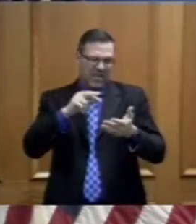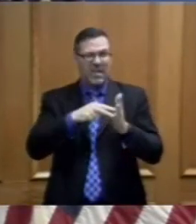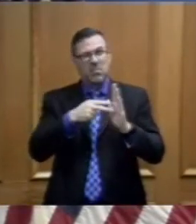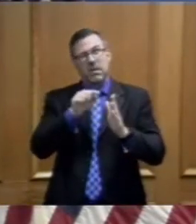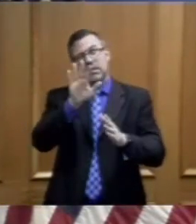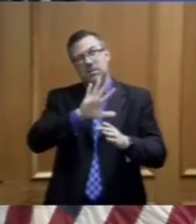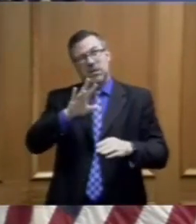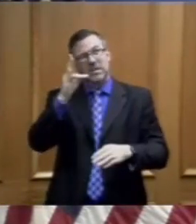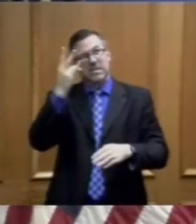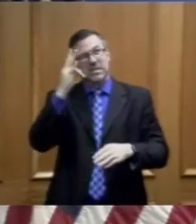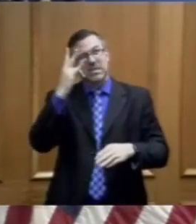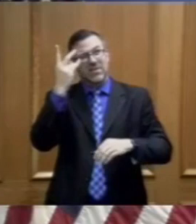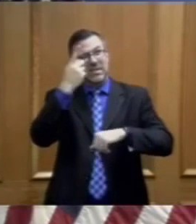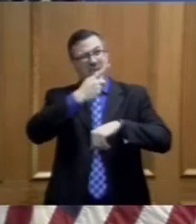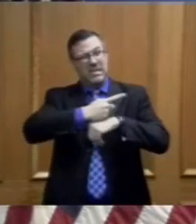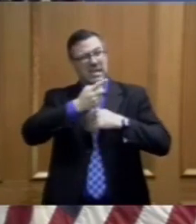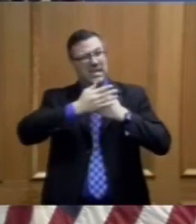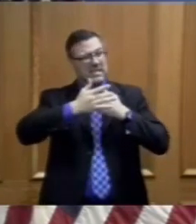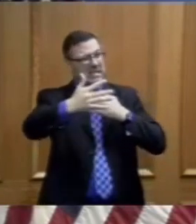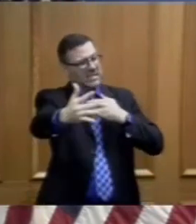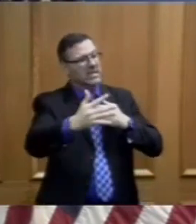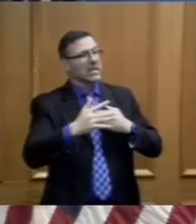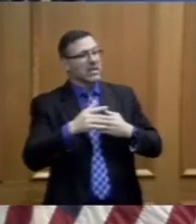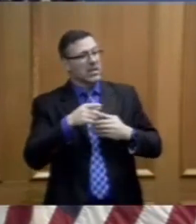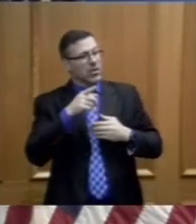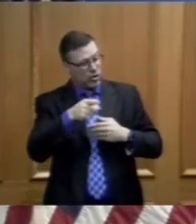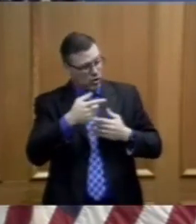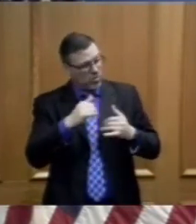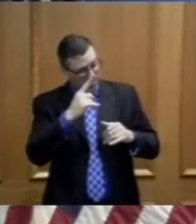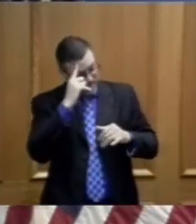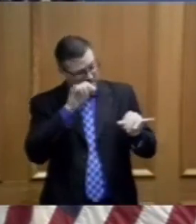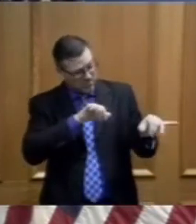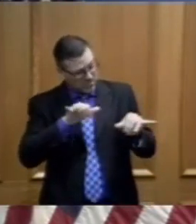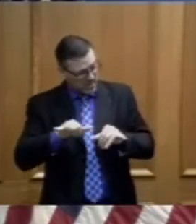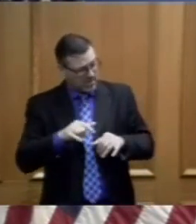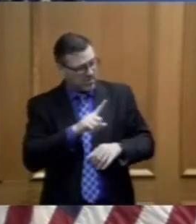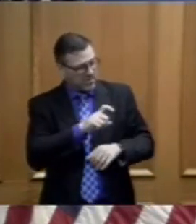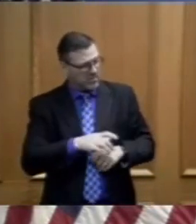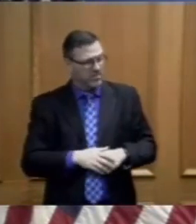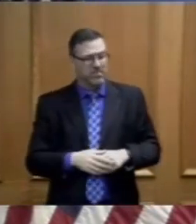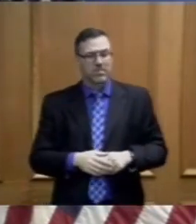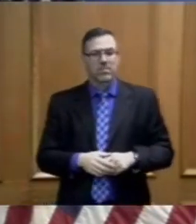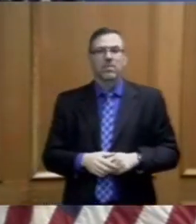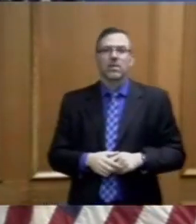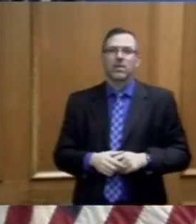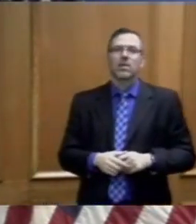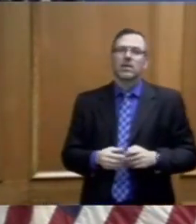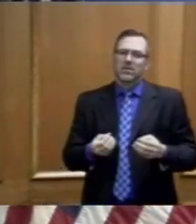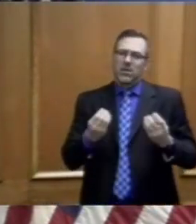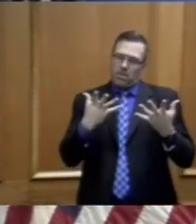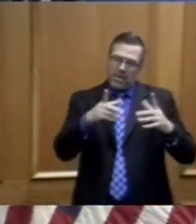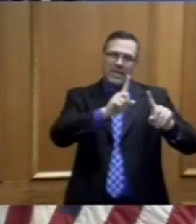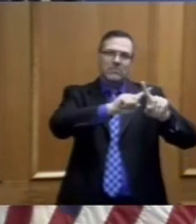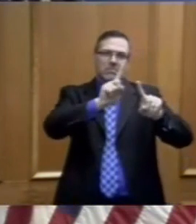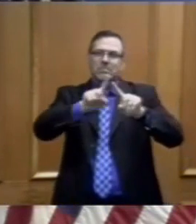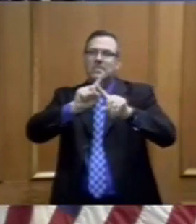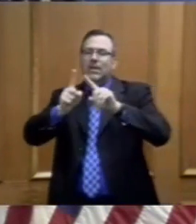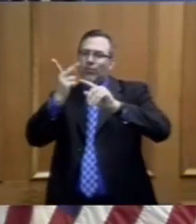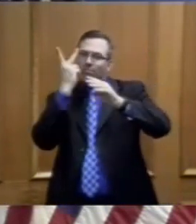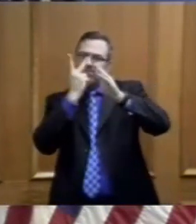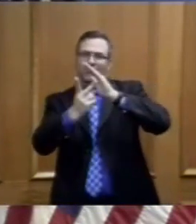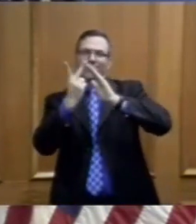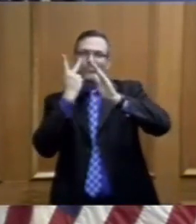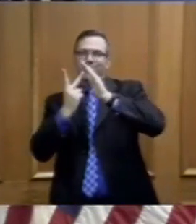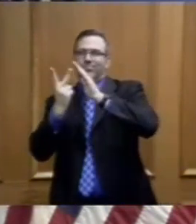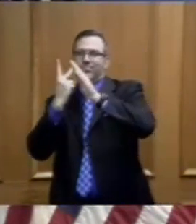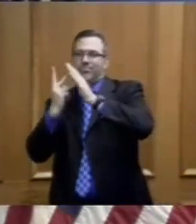give Tennesseans a sense of when you're seeing that coming? Well, there are a lot of models, as you know, and we're